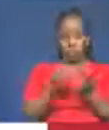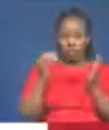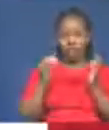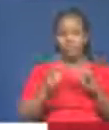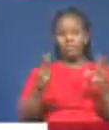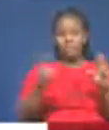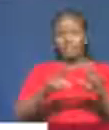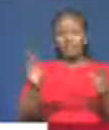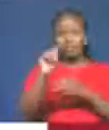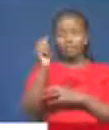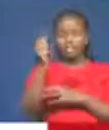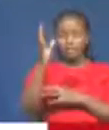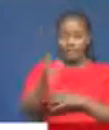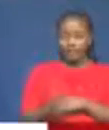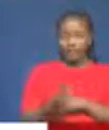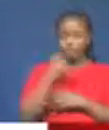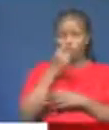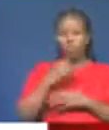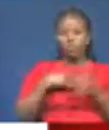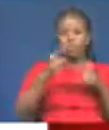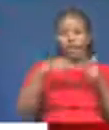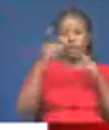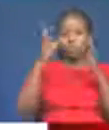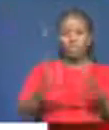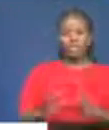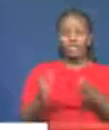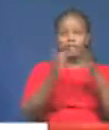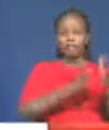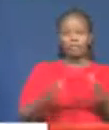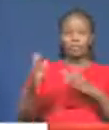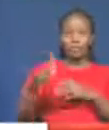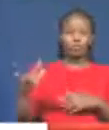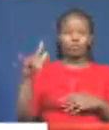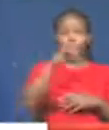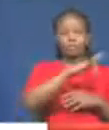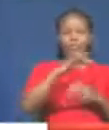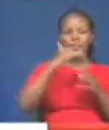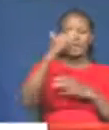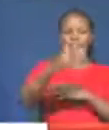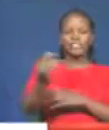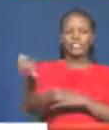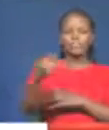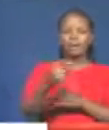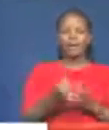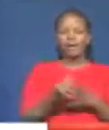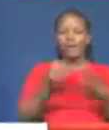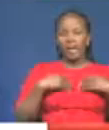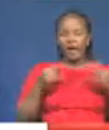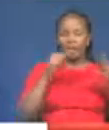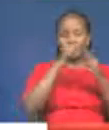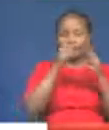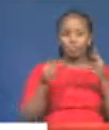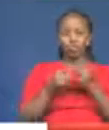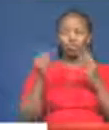events in Mombasa, with the winners set to leave the country next month for the continental event. The two events are very key in Kenya in terms